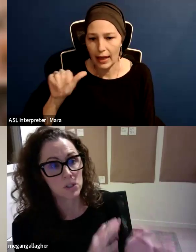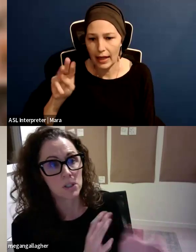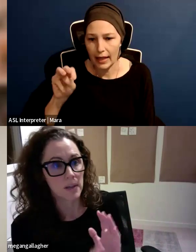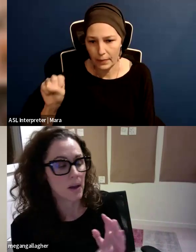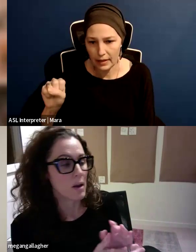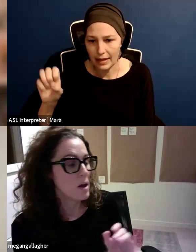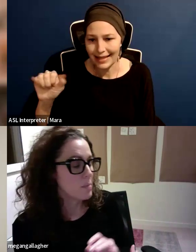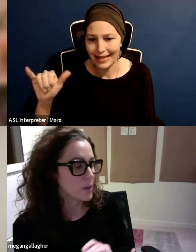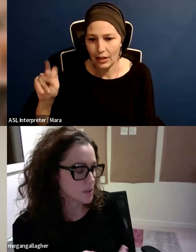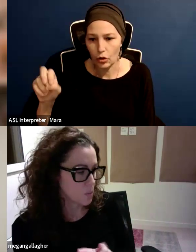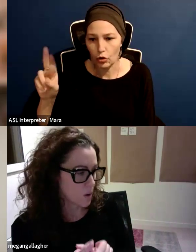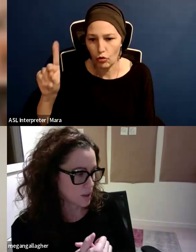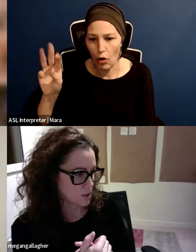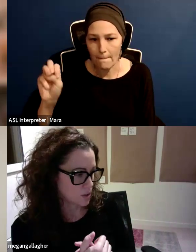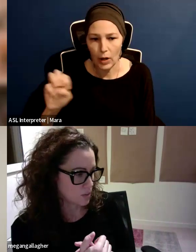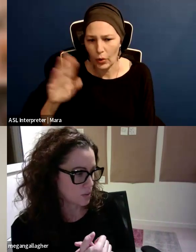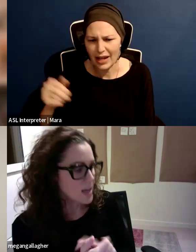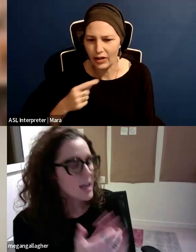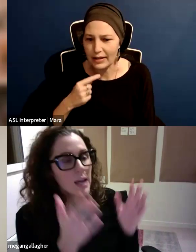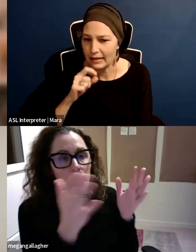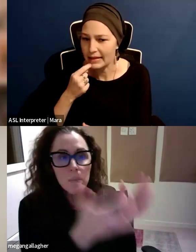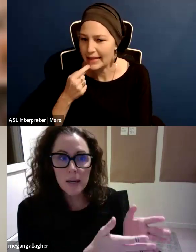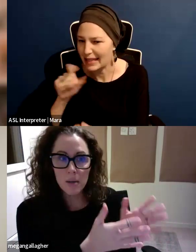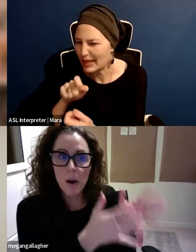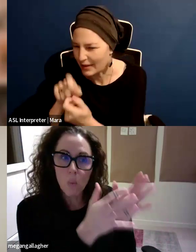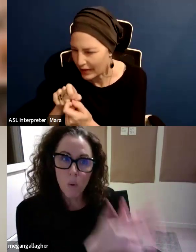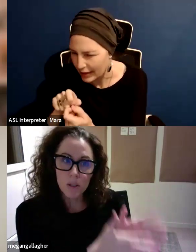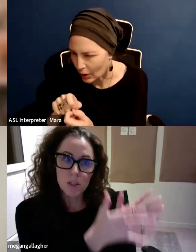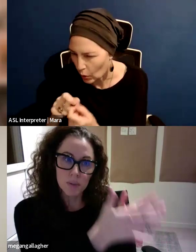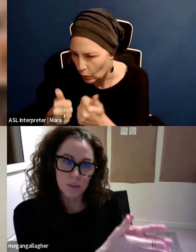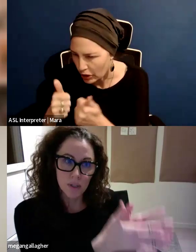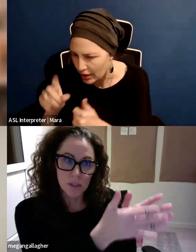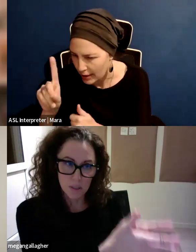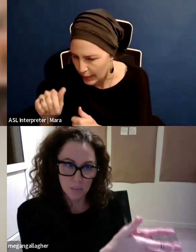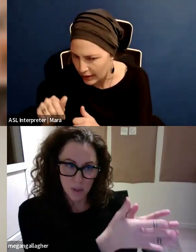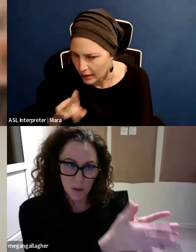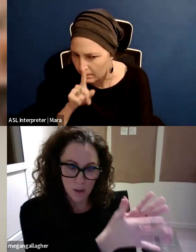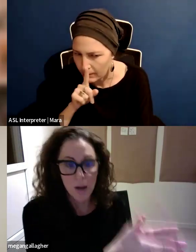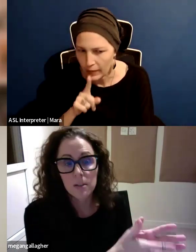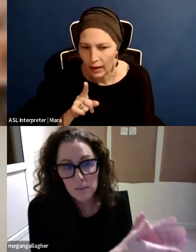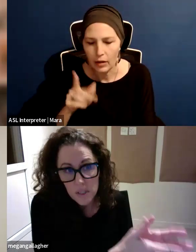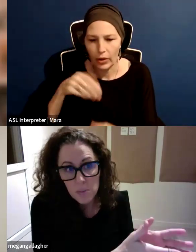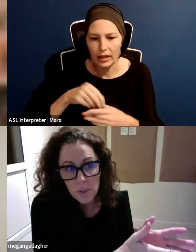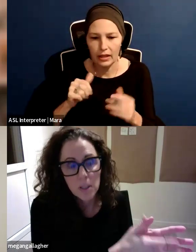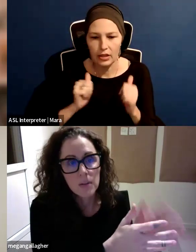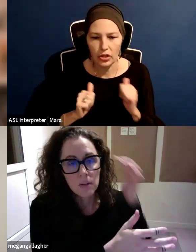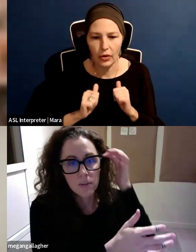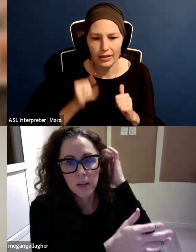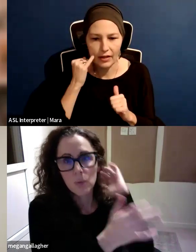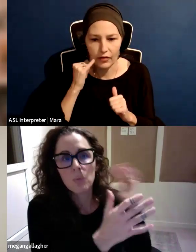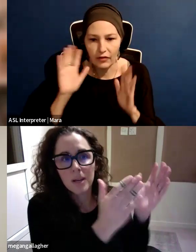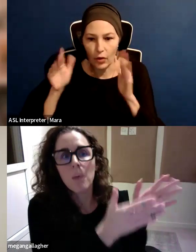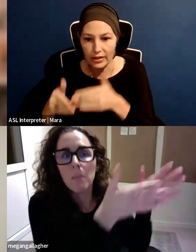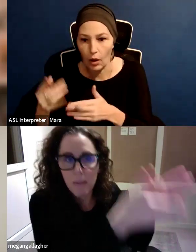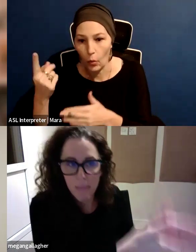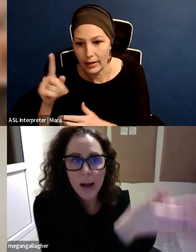show, just to say that, because I wanted to, if we made it about one specific cognitive disability, then I feel